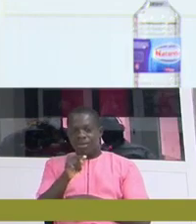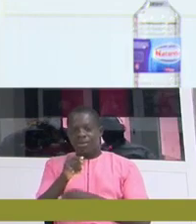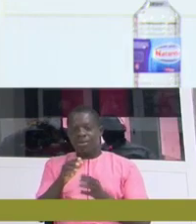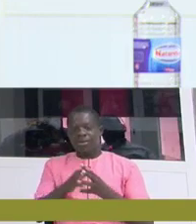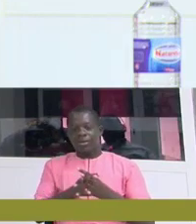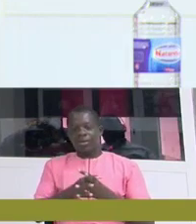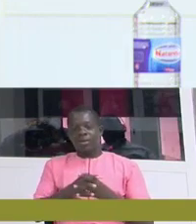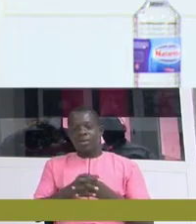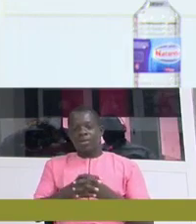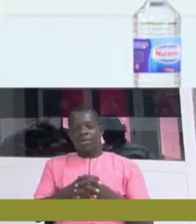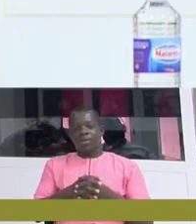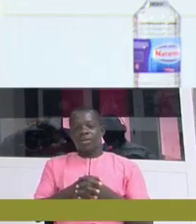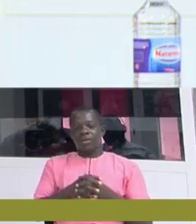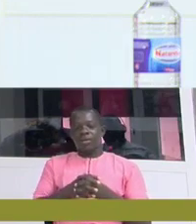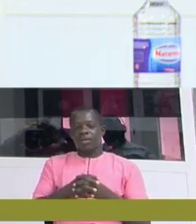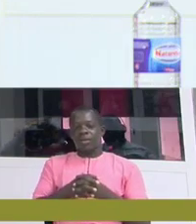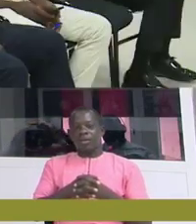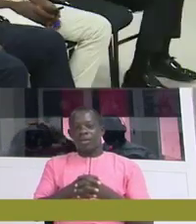I